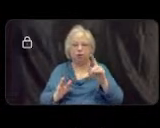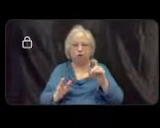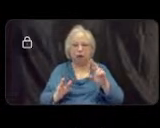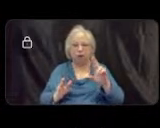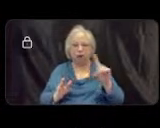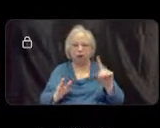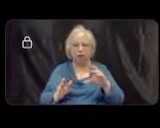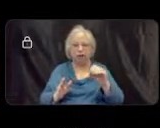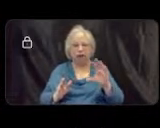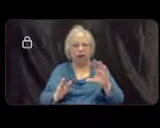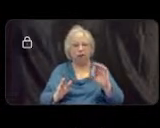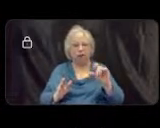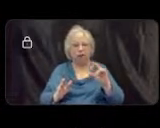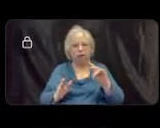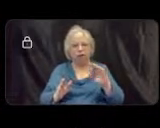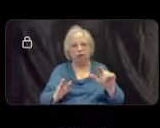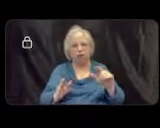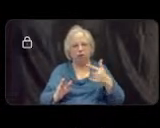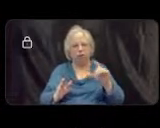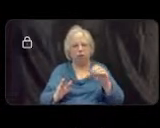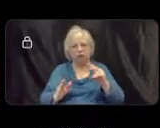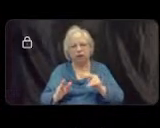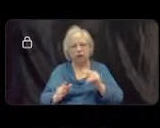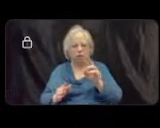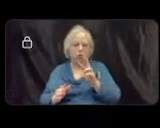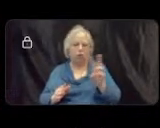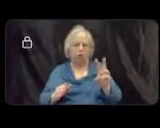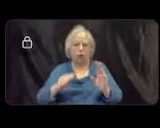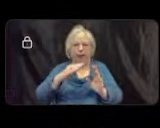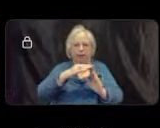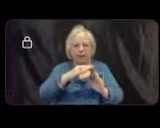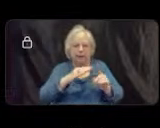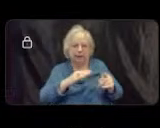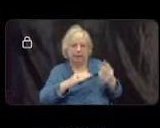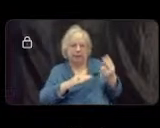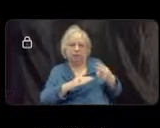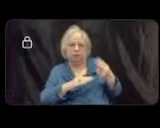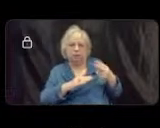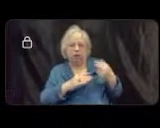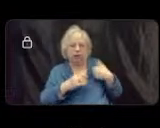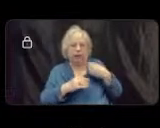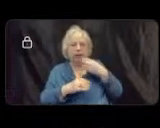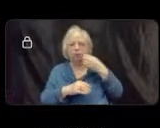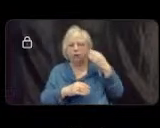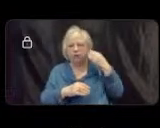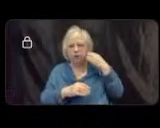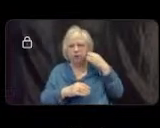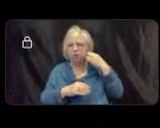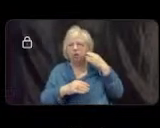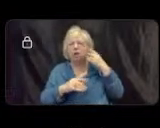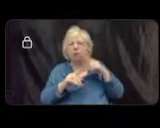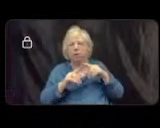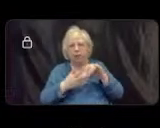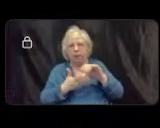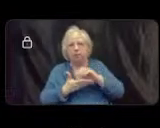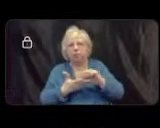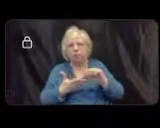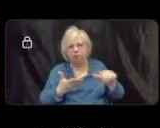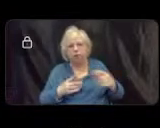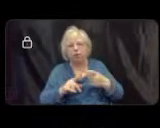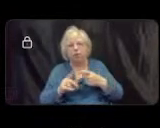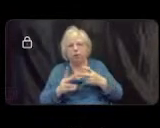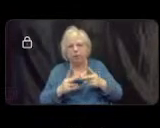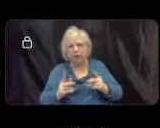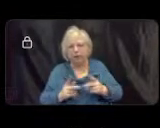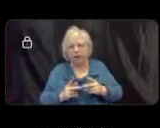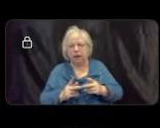Glenn, the northwest corner. This is a site which historically had residential, which has been removed from the